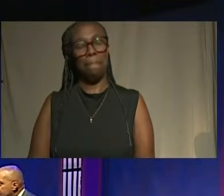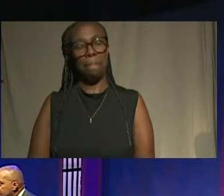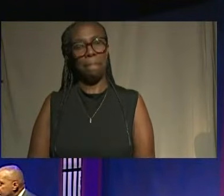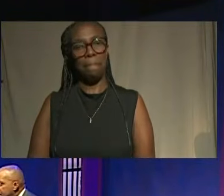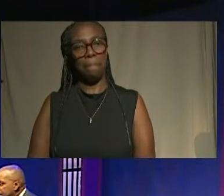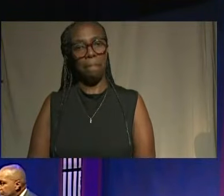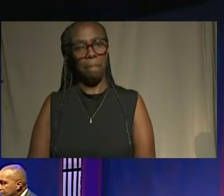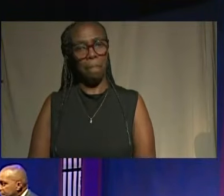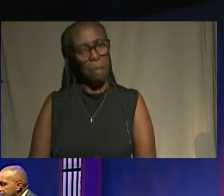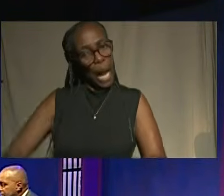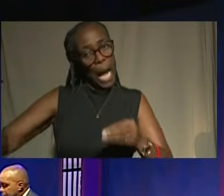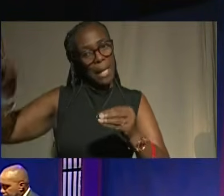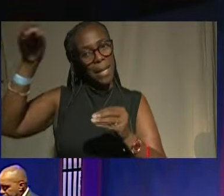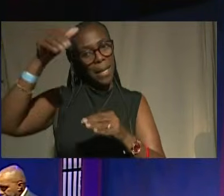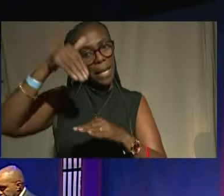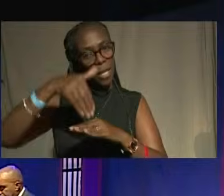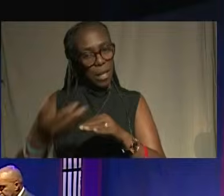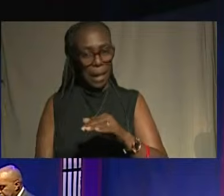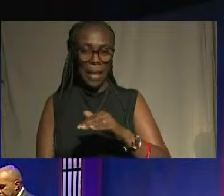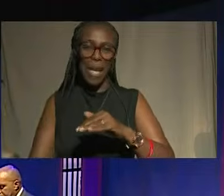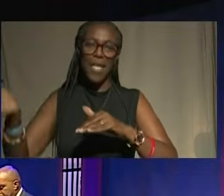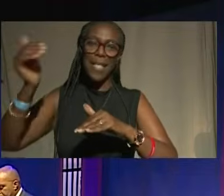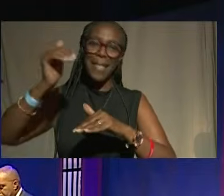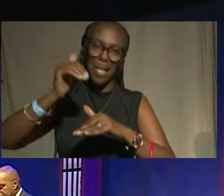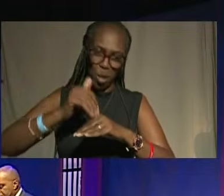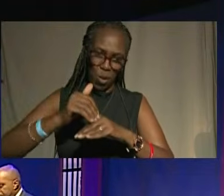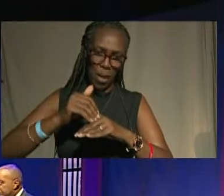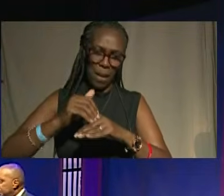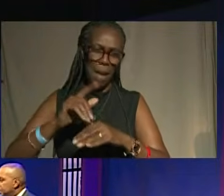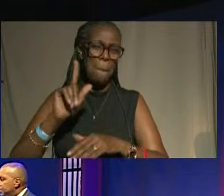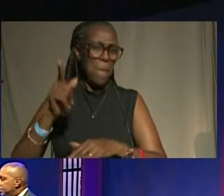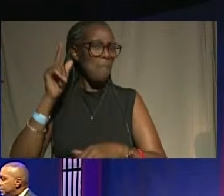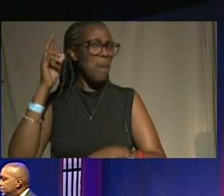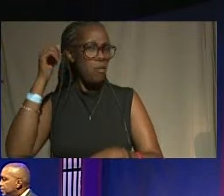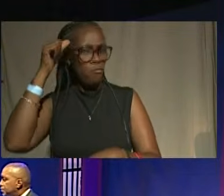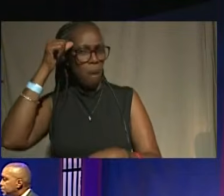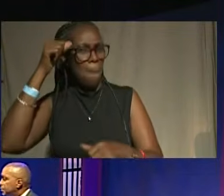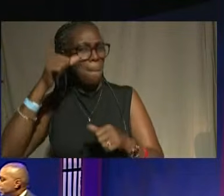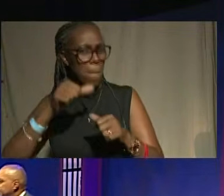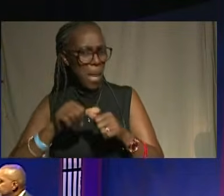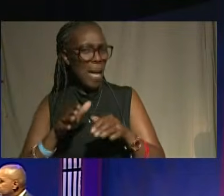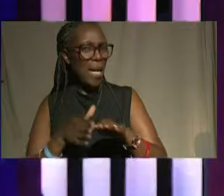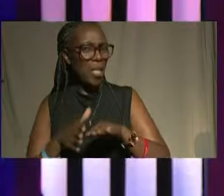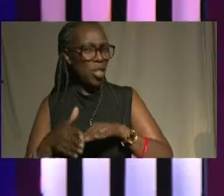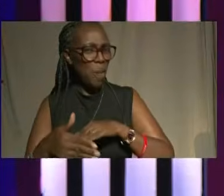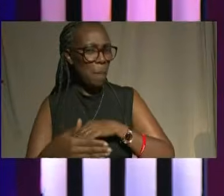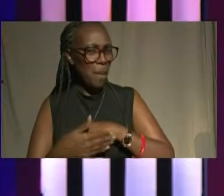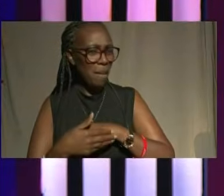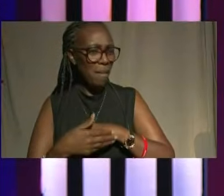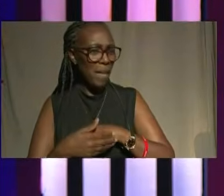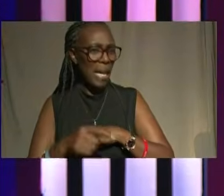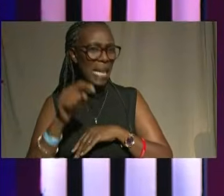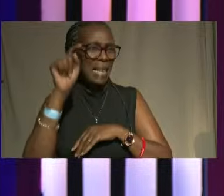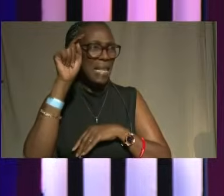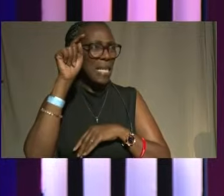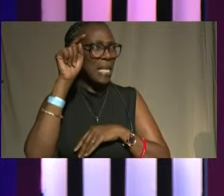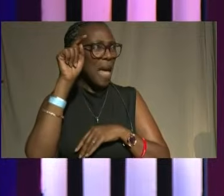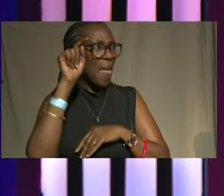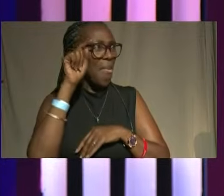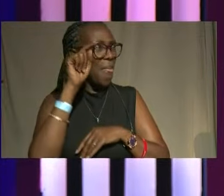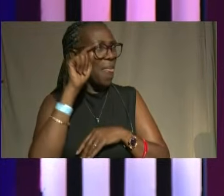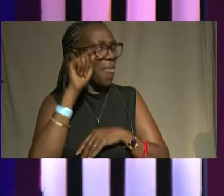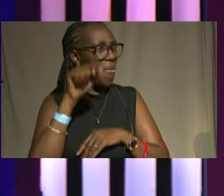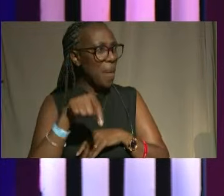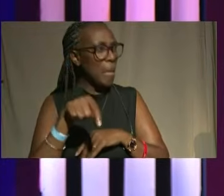In addition to that, let me remind Jamaica that it is this government that has brought unemployment to its lowest level ever. In fact,